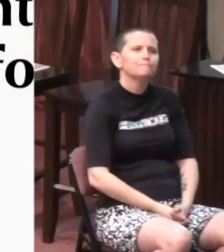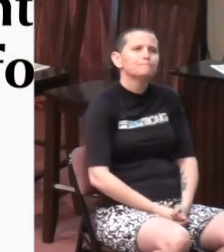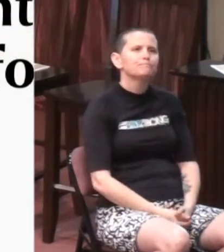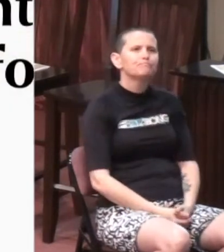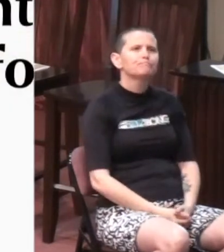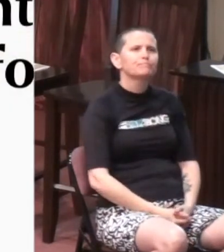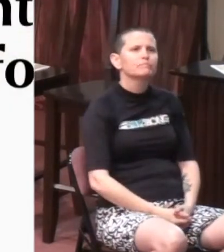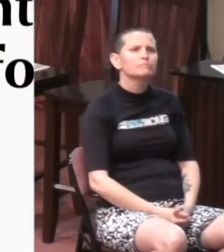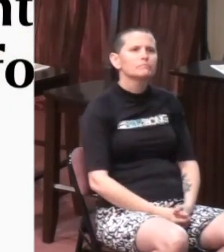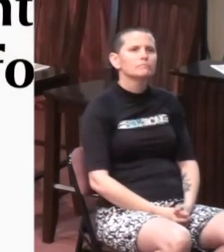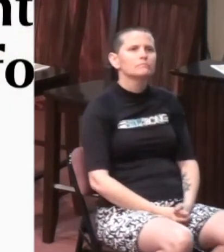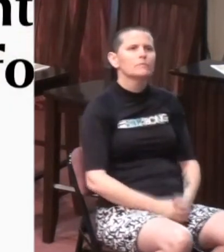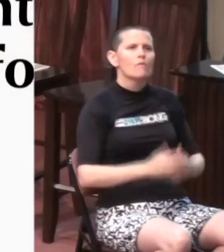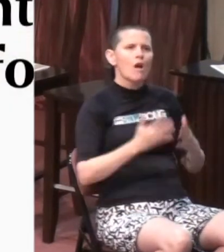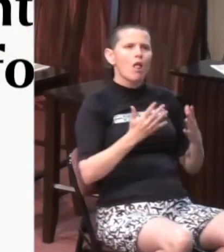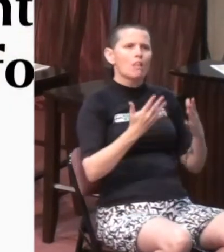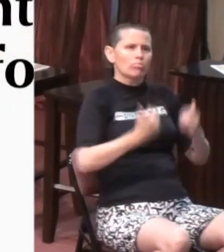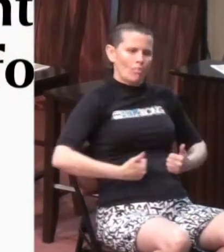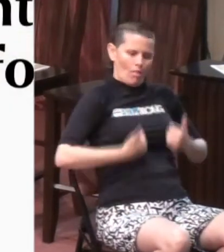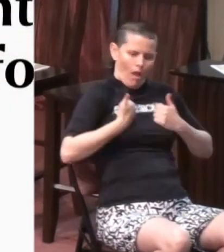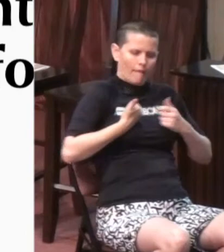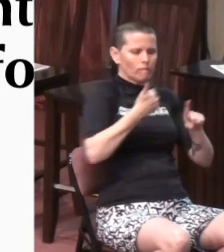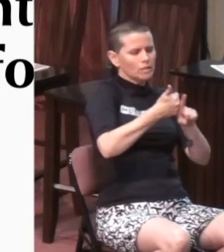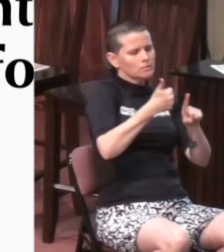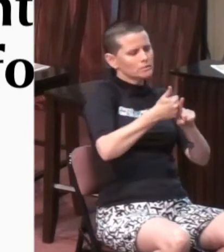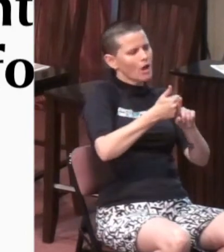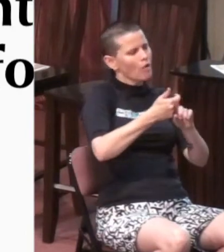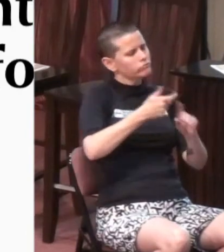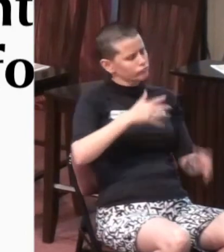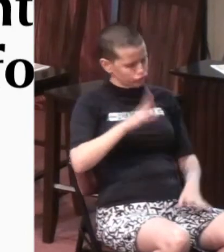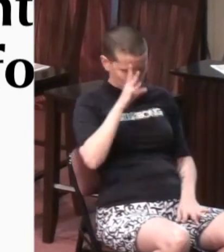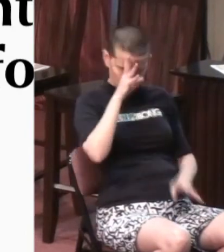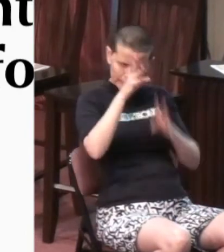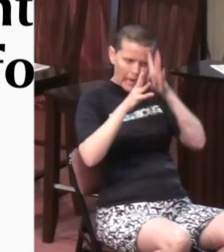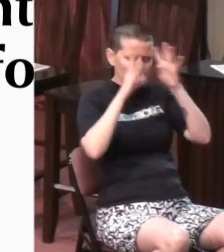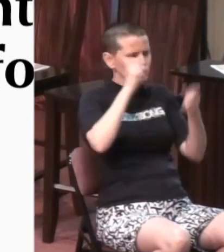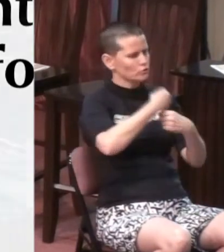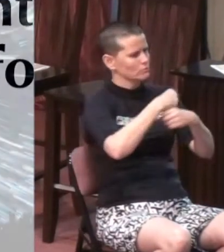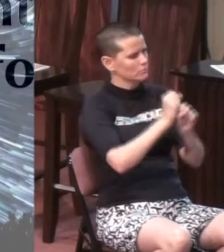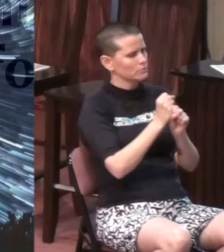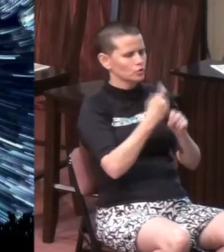Life is creation, continuously unfolding.